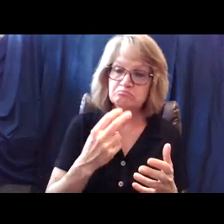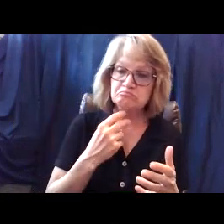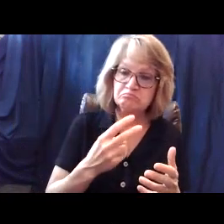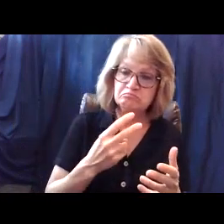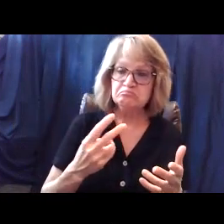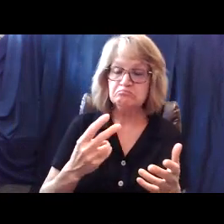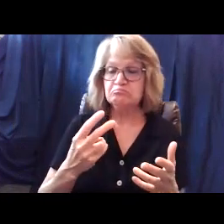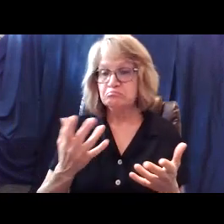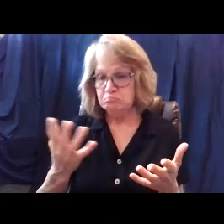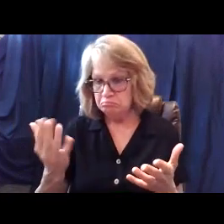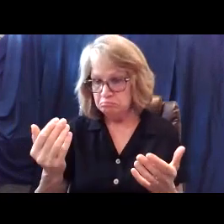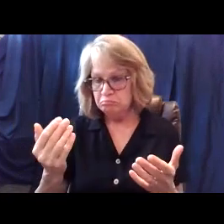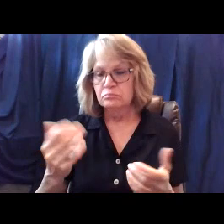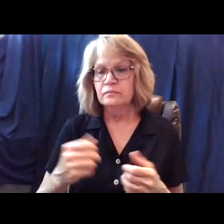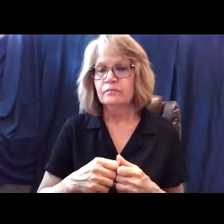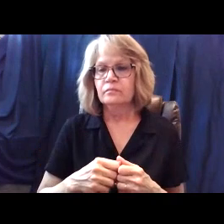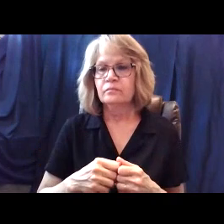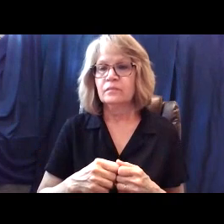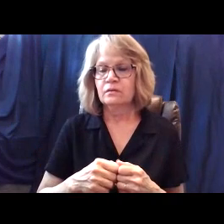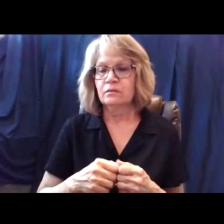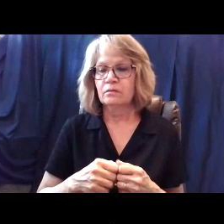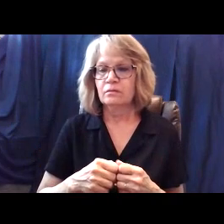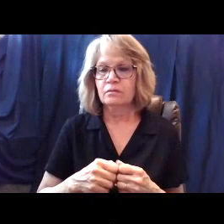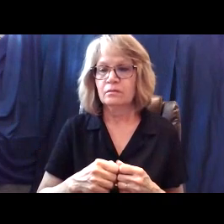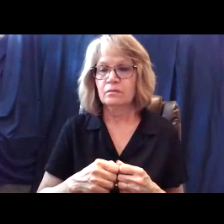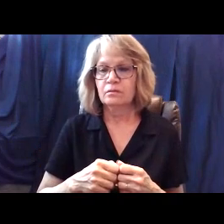you're welcome to do so.